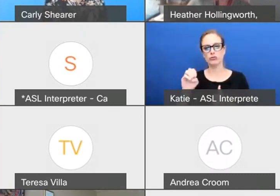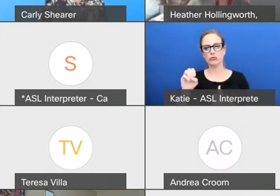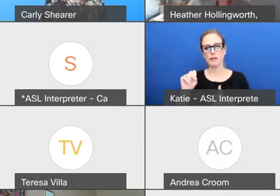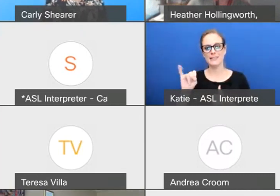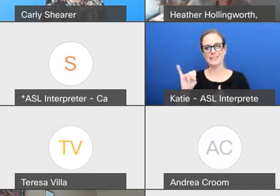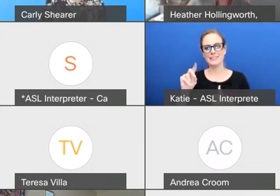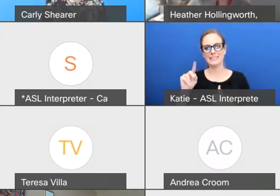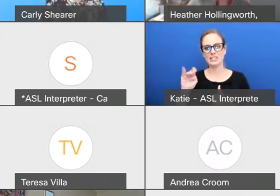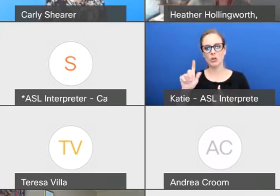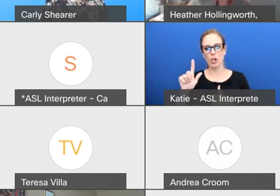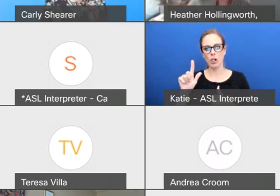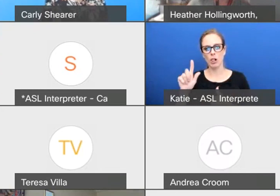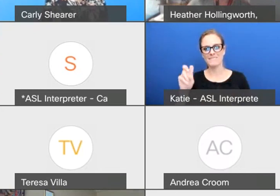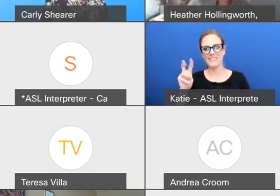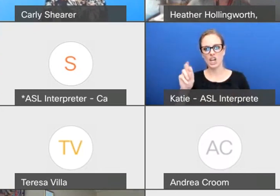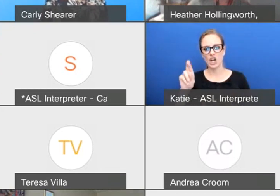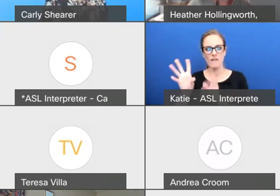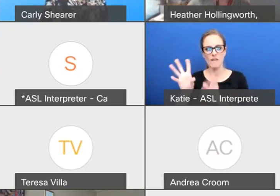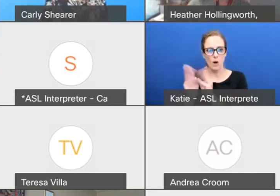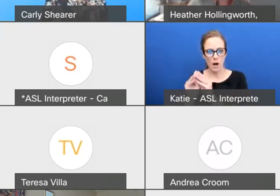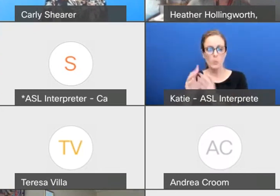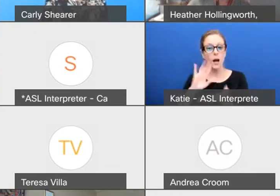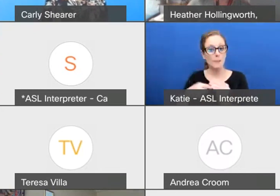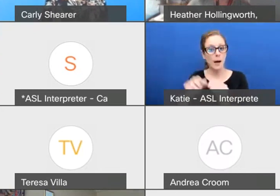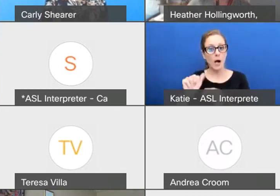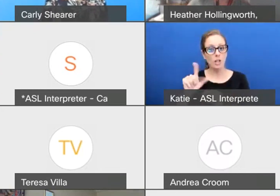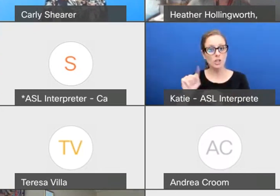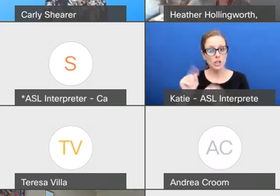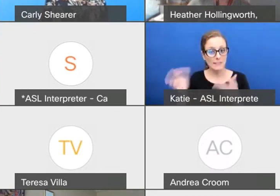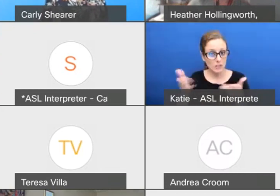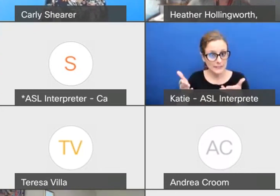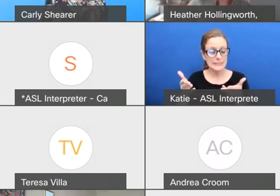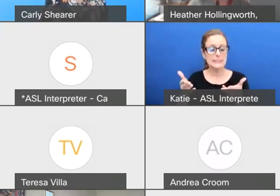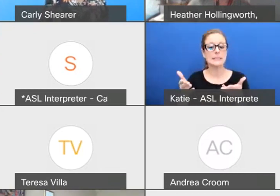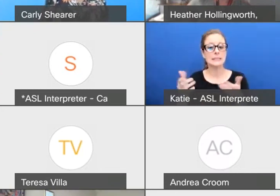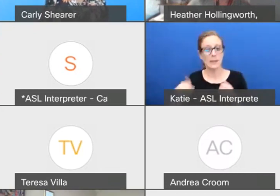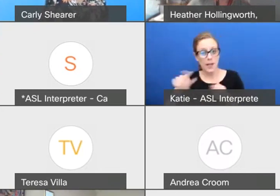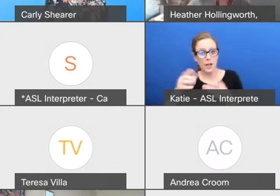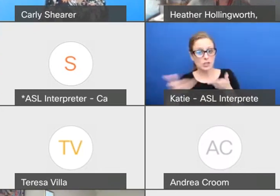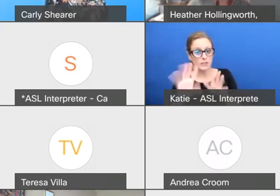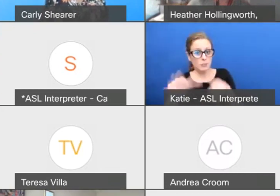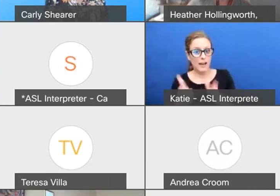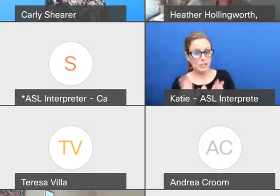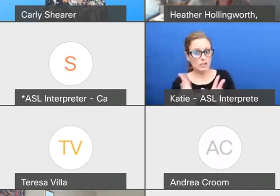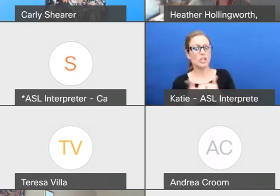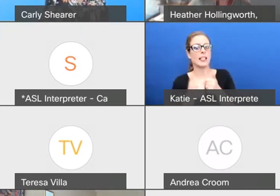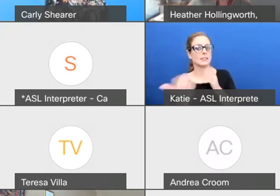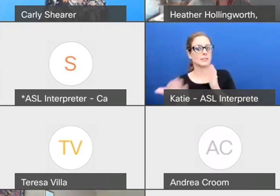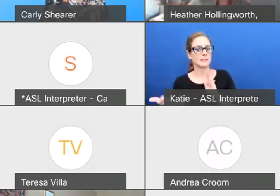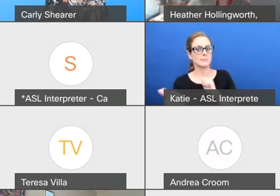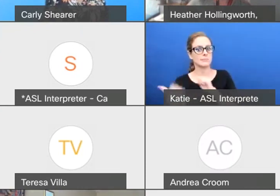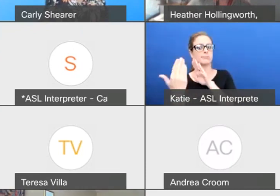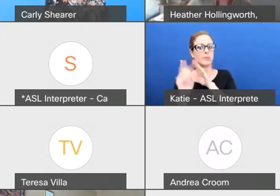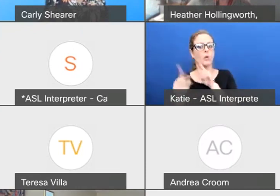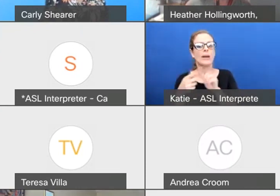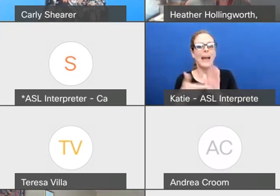vendor forum, I talked a lot about alternative services and certainly the challenge that is faced by residential service providers when it comes to having to provide those